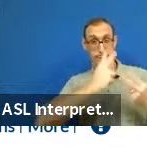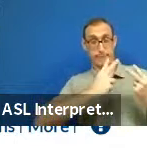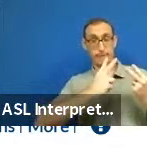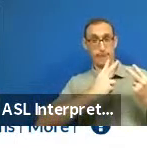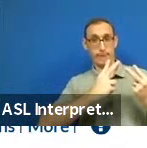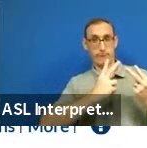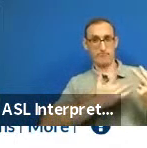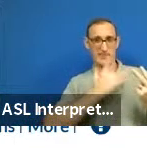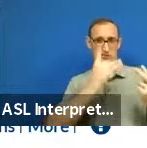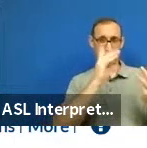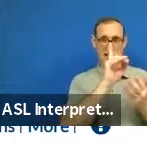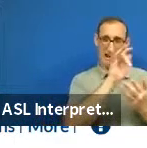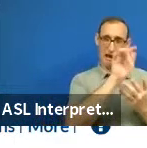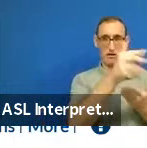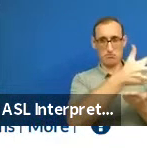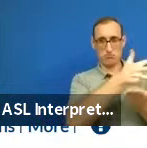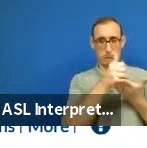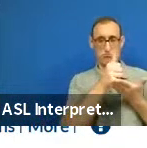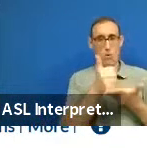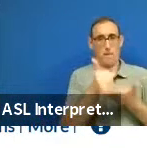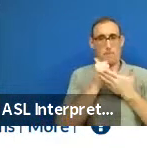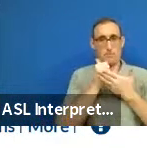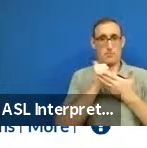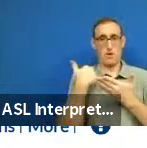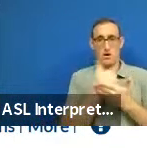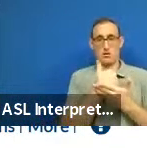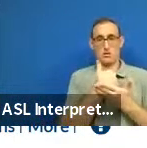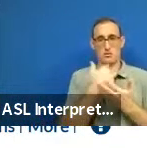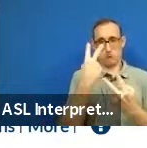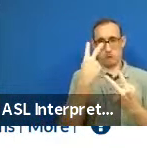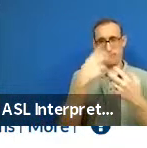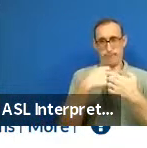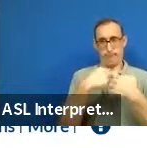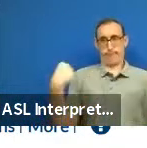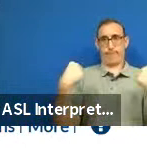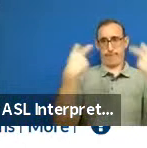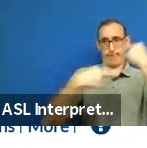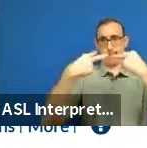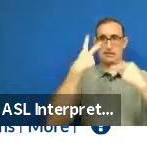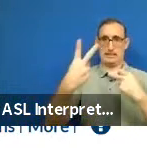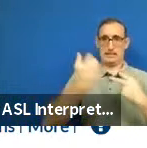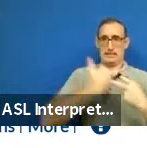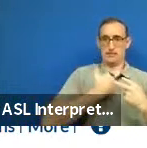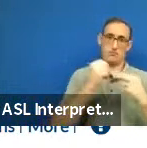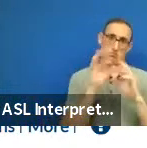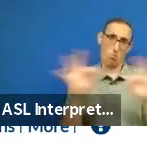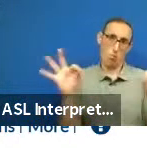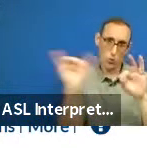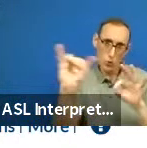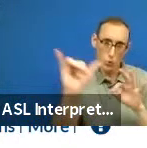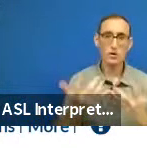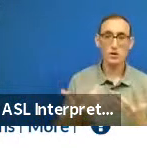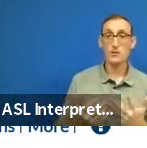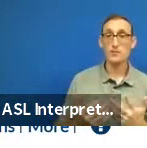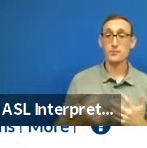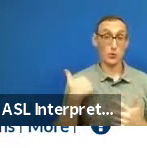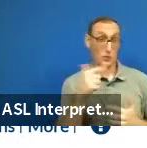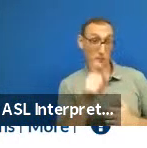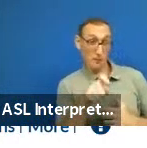So we do both things. Do we have to have like one product, or do we just need to name like how we're going